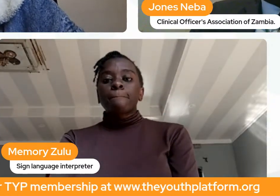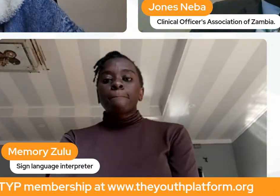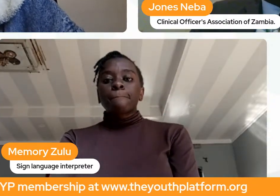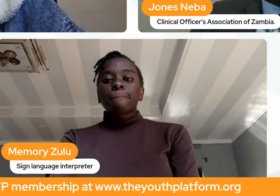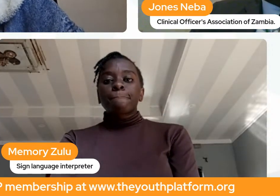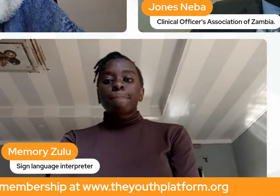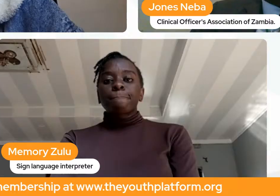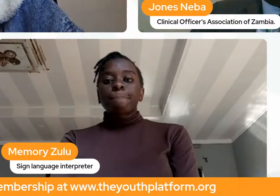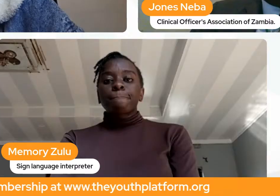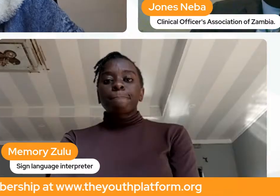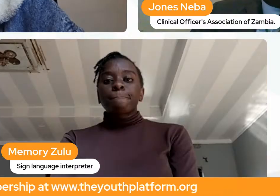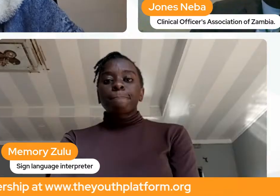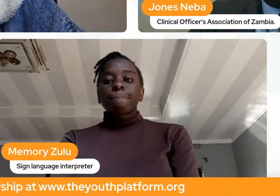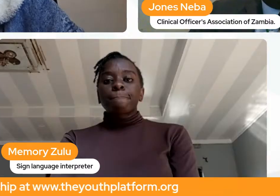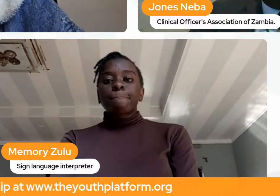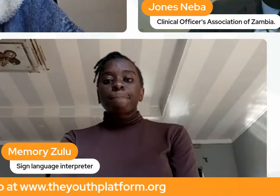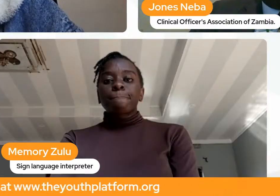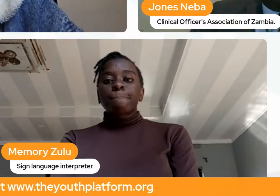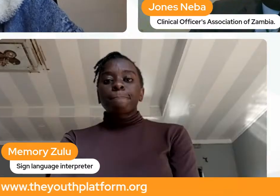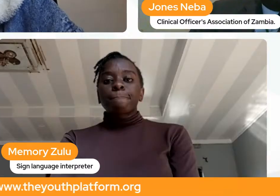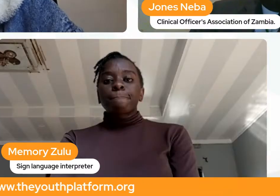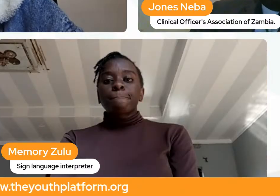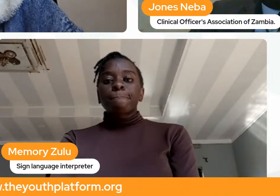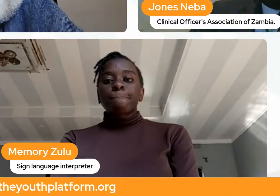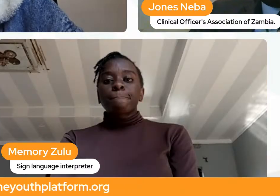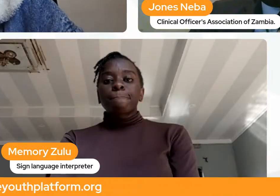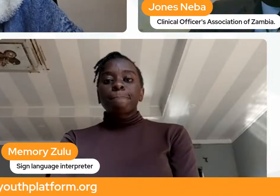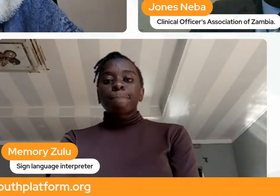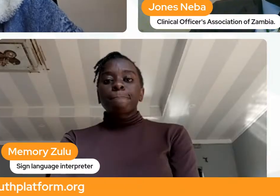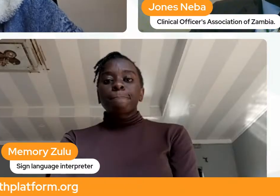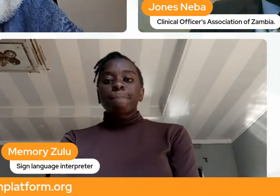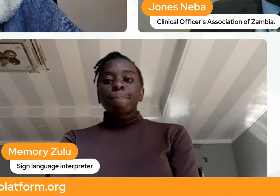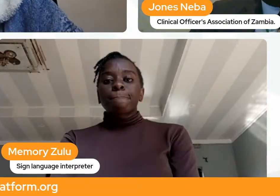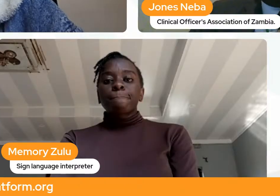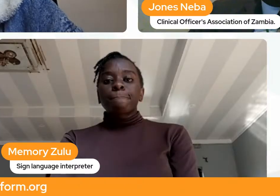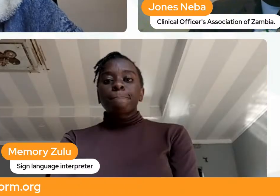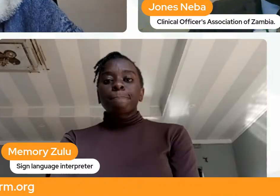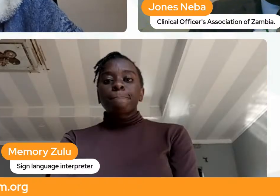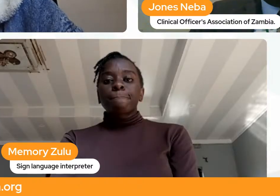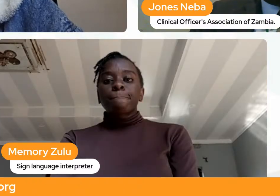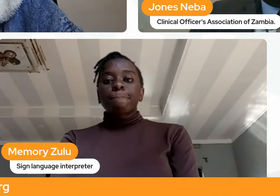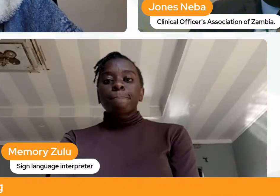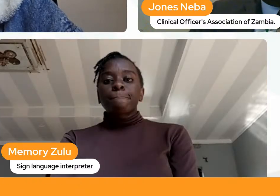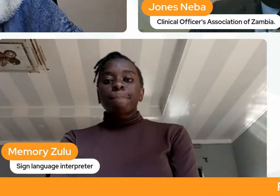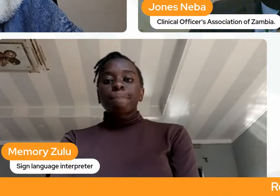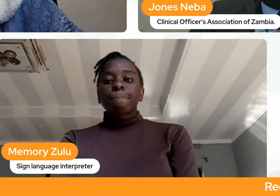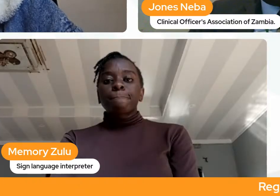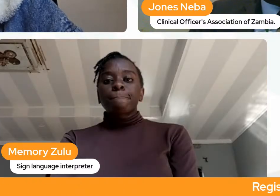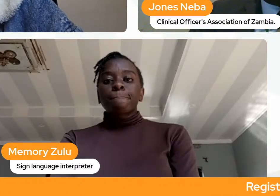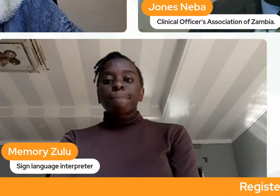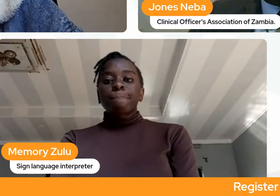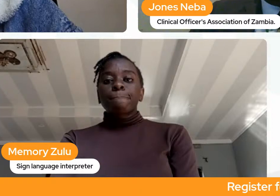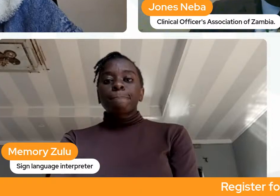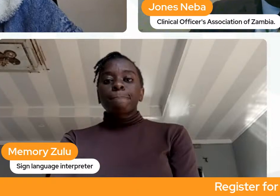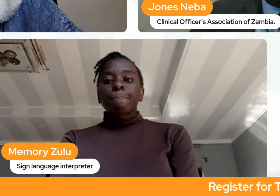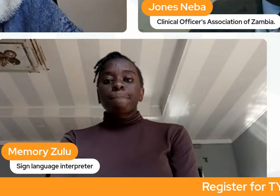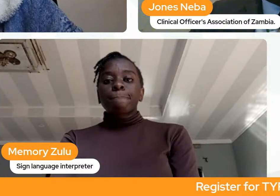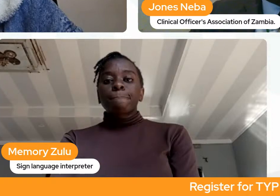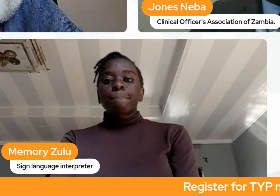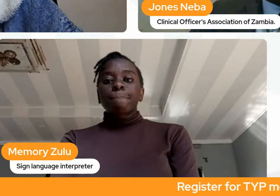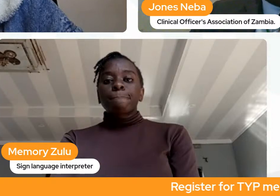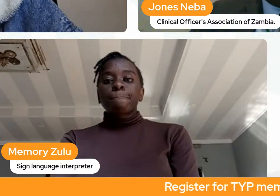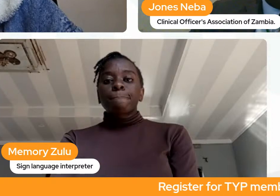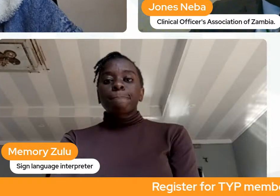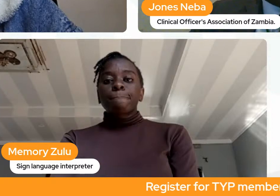of a sexually transmitted disease, you need to go for regular STI screenings, provided that